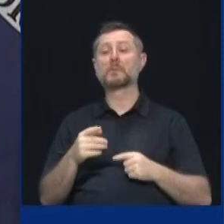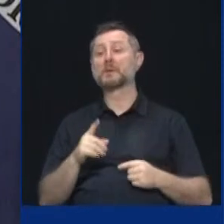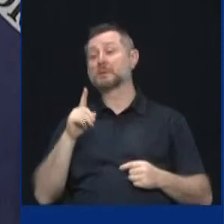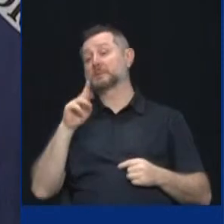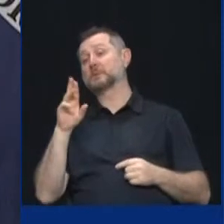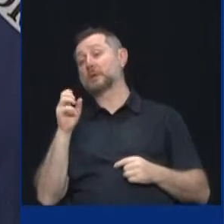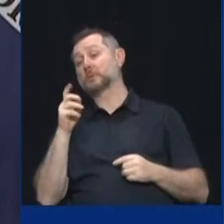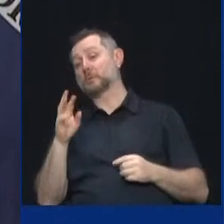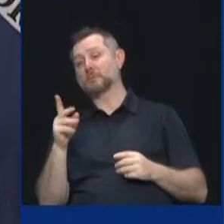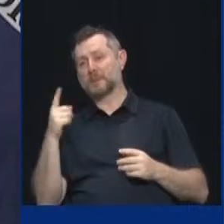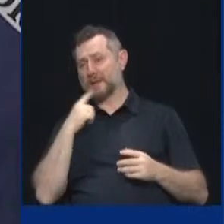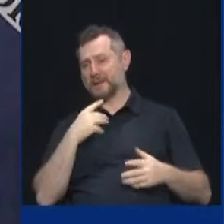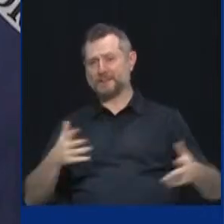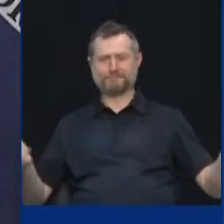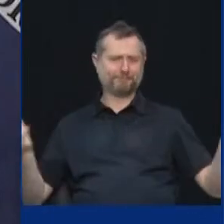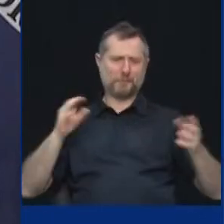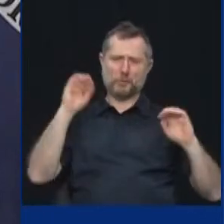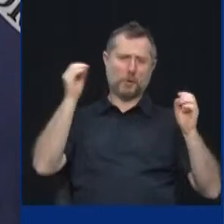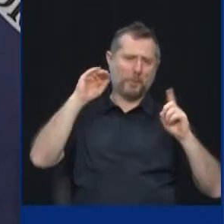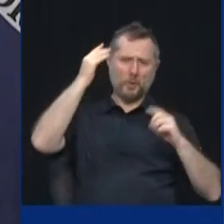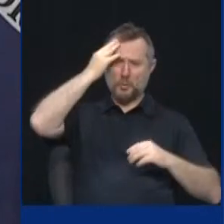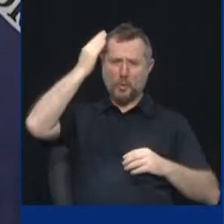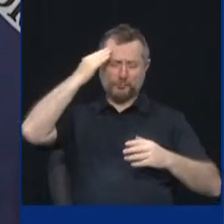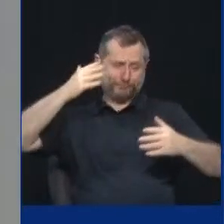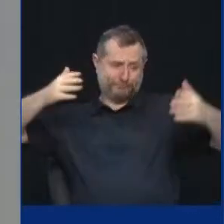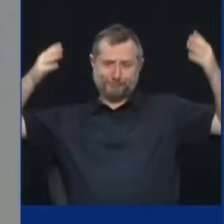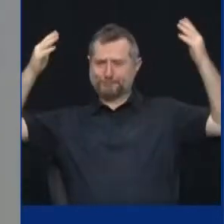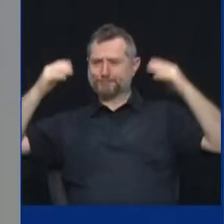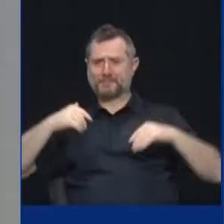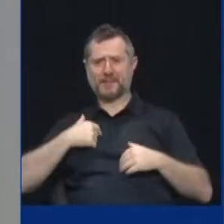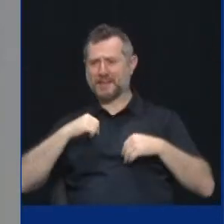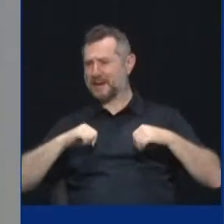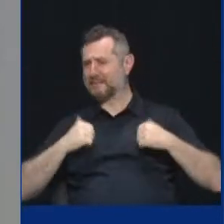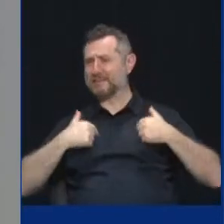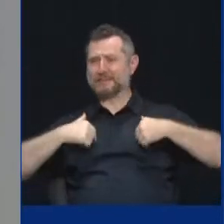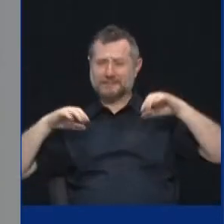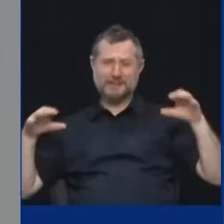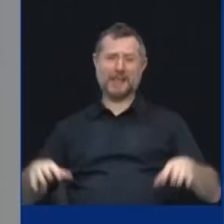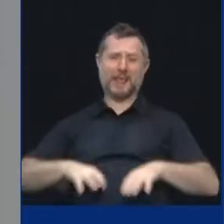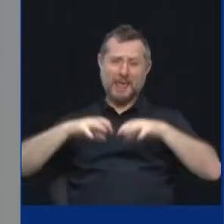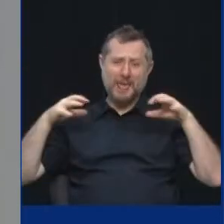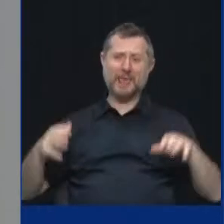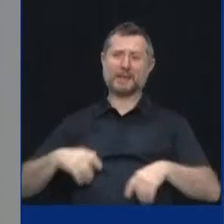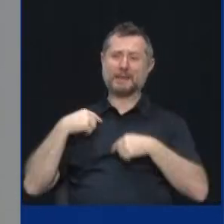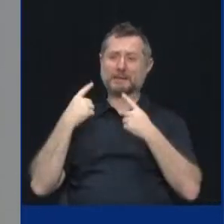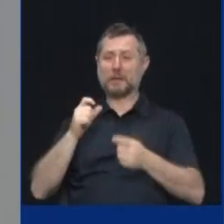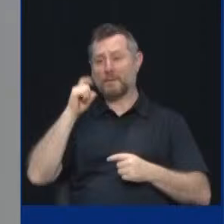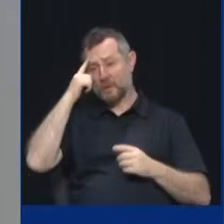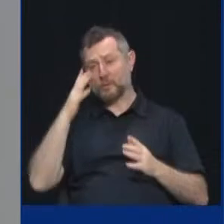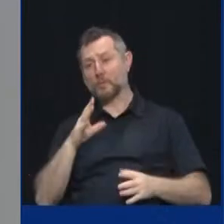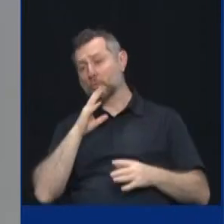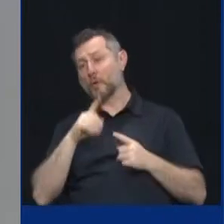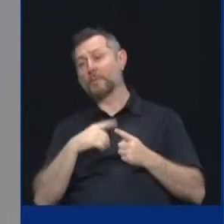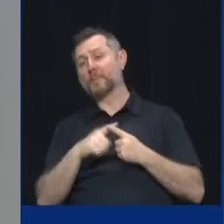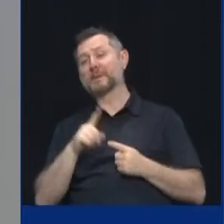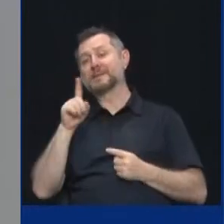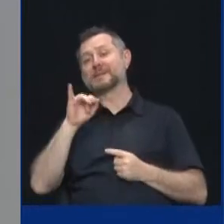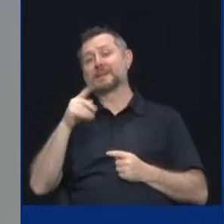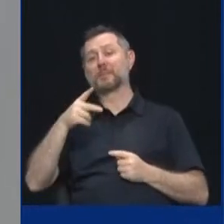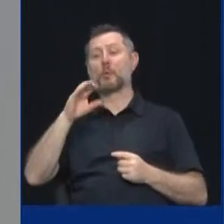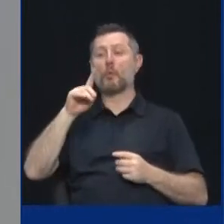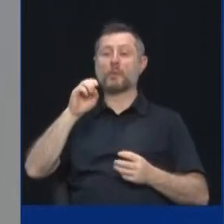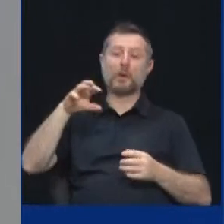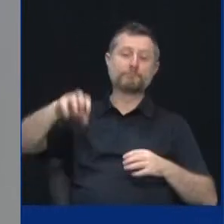No one has a crystal ball on this. We're driving pretty aggressively. What the governor mentioned about the zip codes, we get into those zip codes, we get more